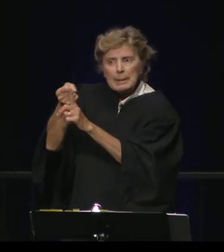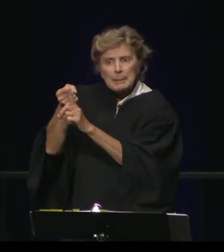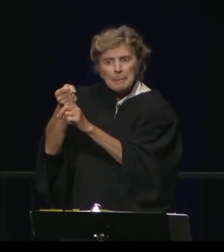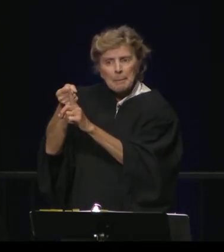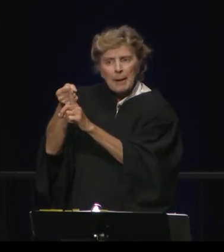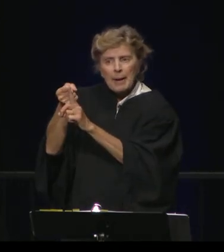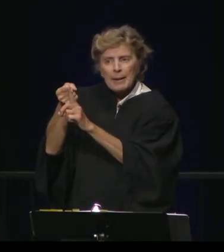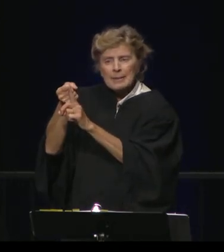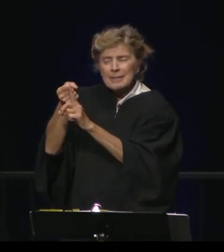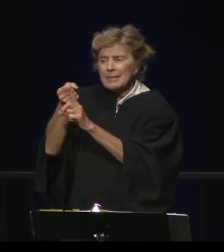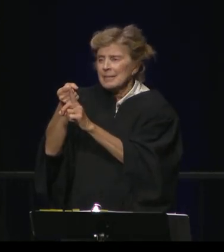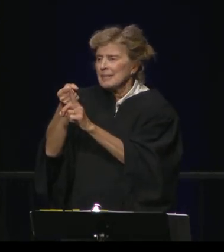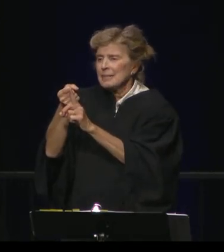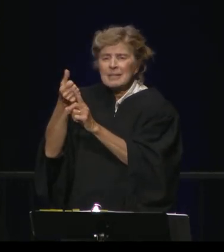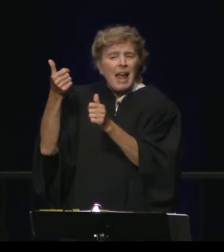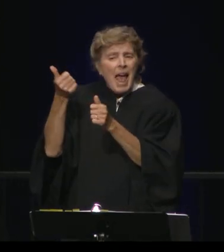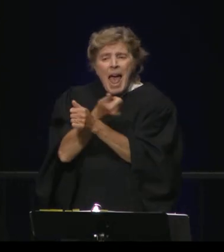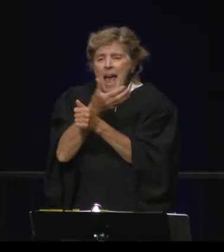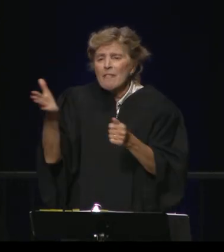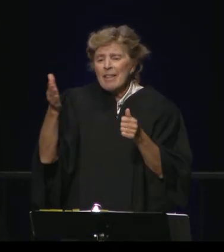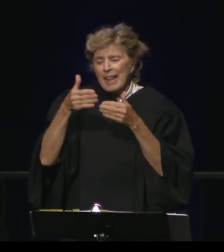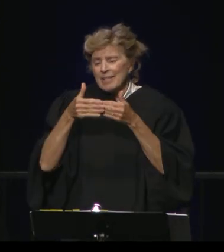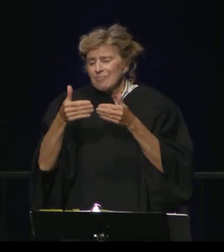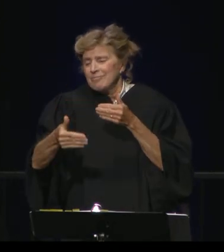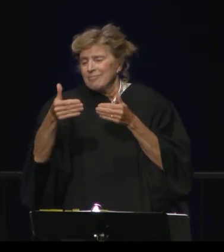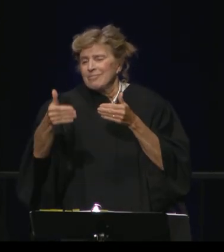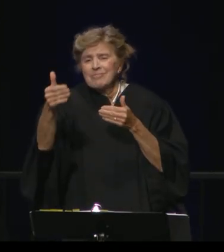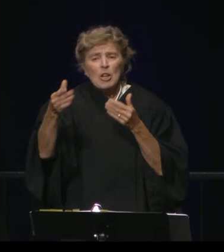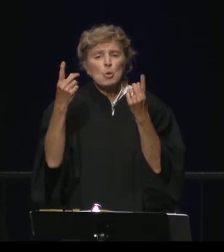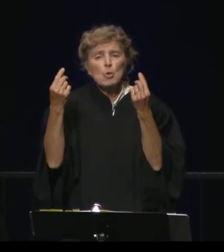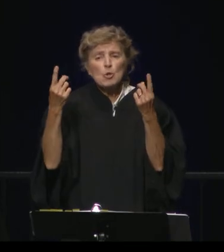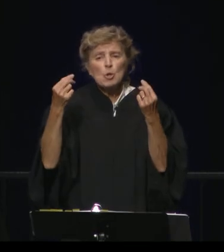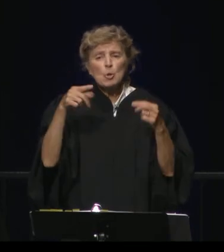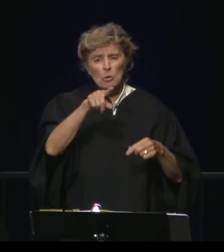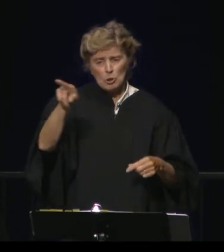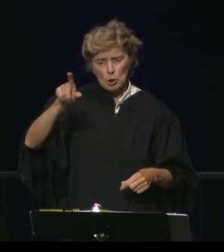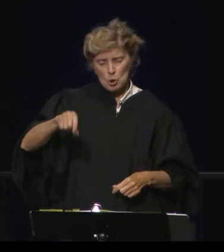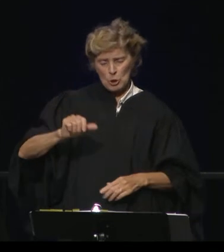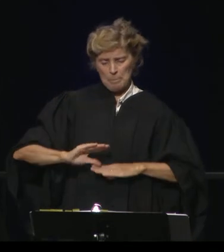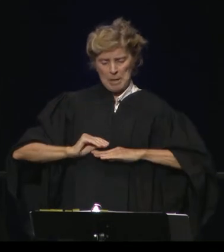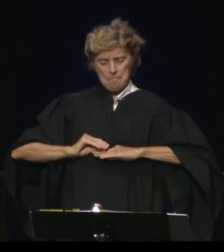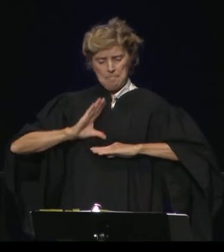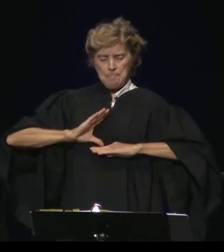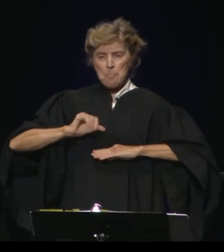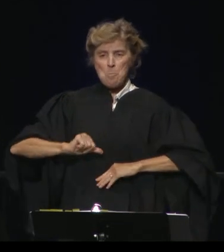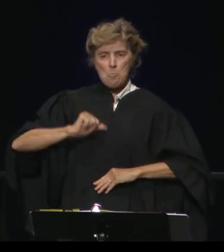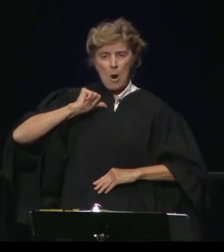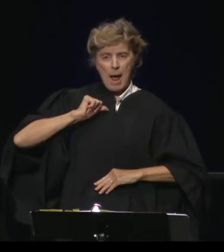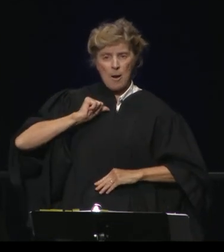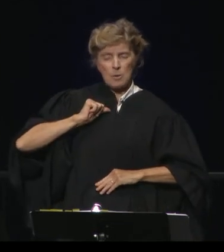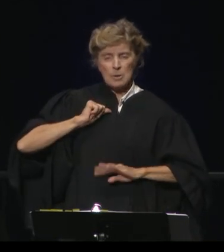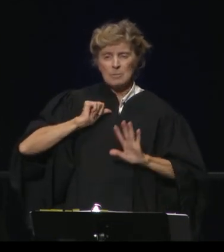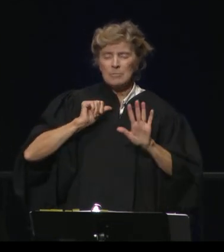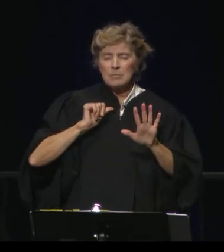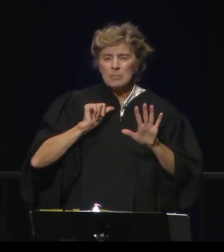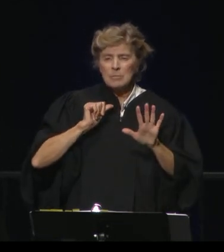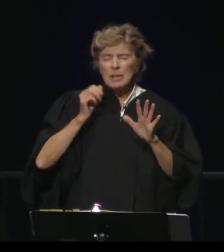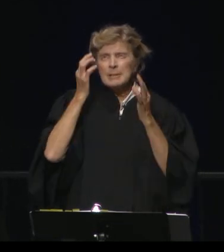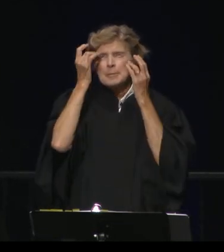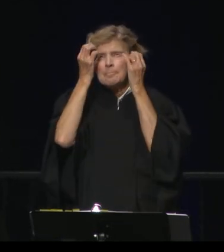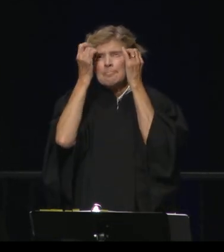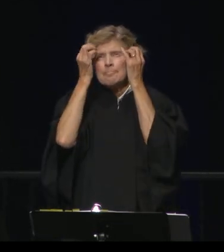in everything you do in the months and years going forward, and take the time to reflect on your